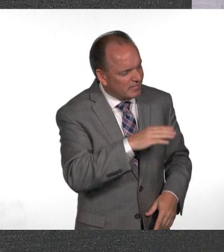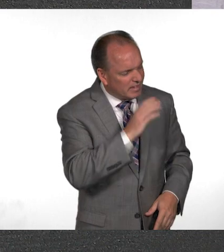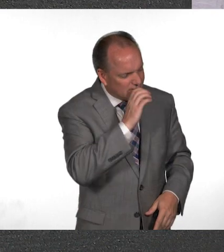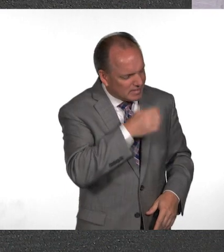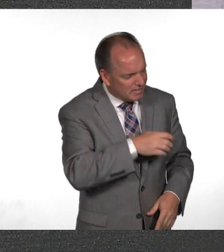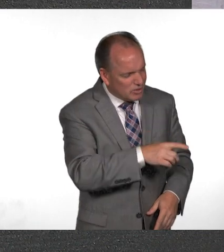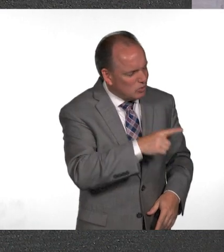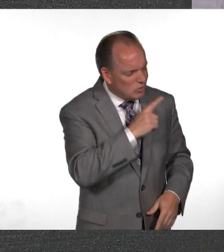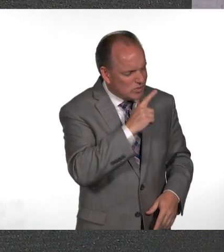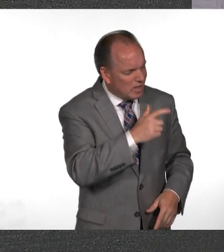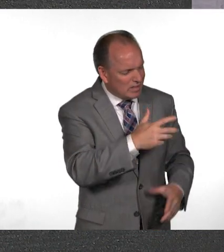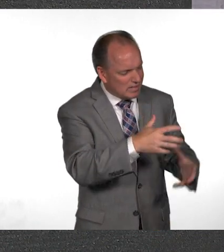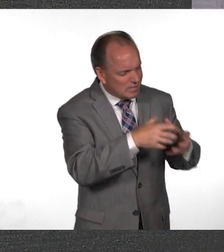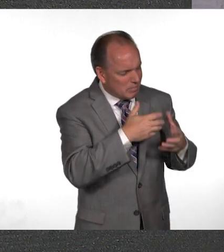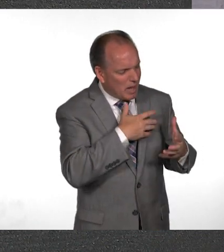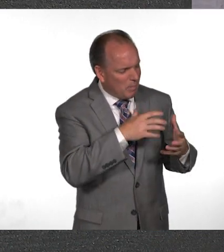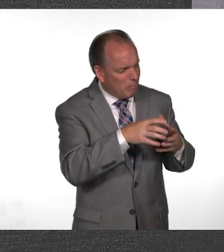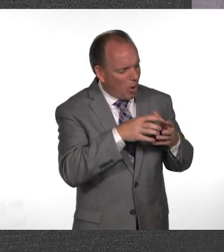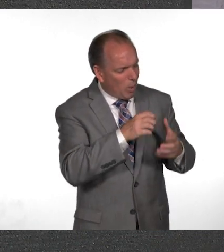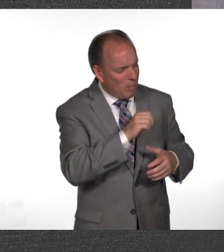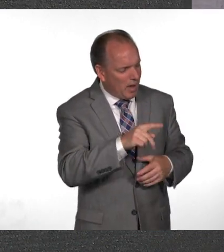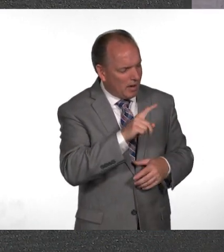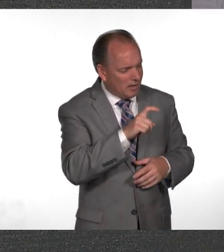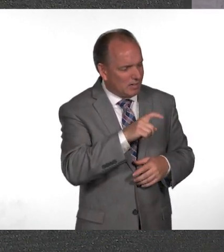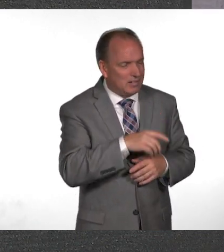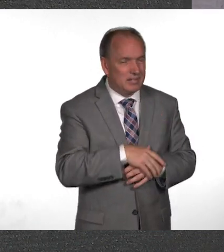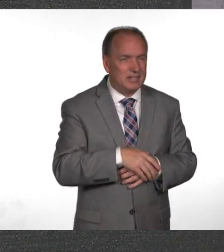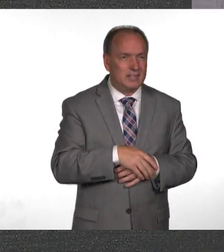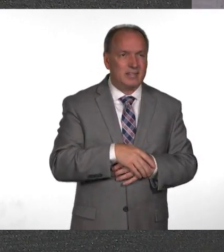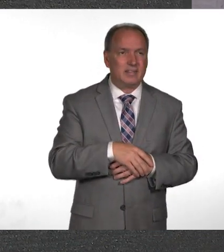you did not get my ball back, did you?